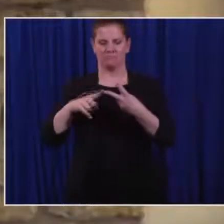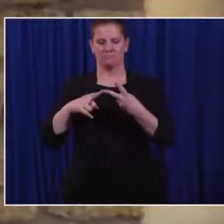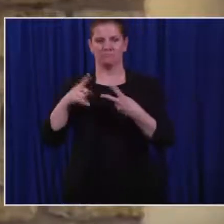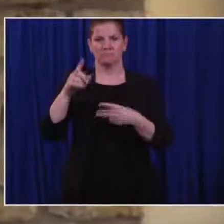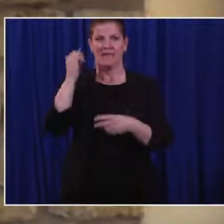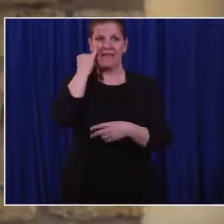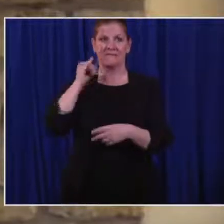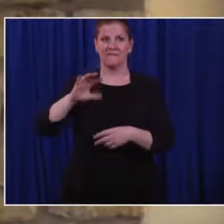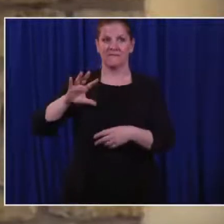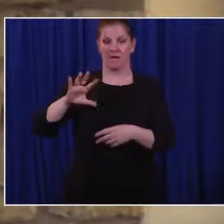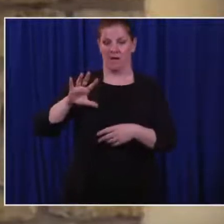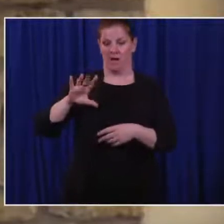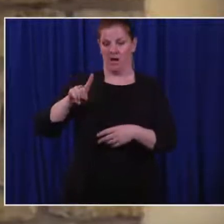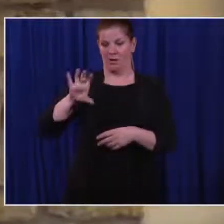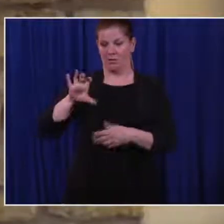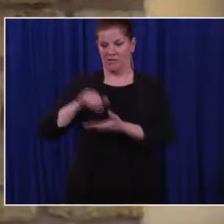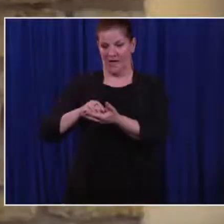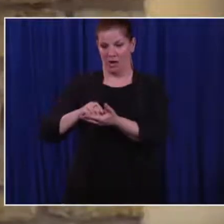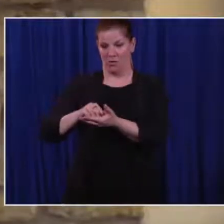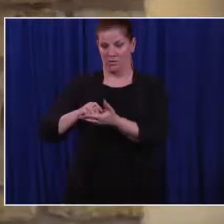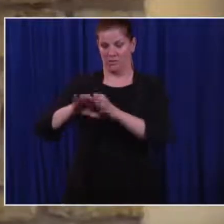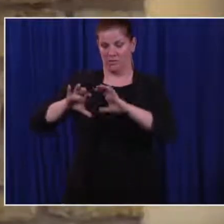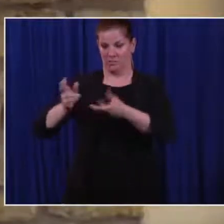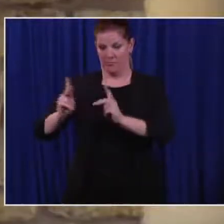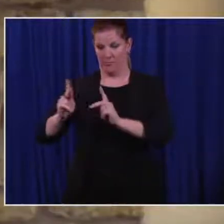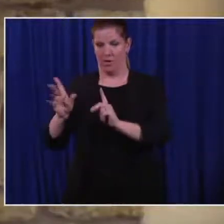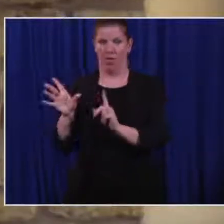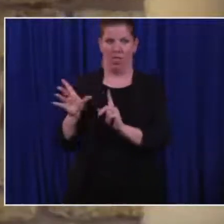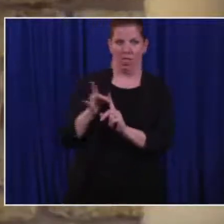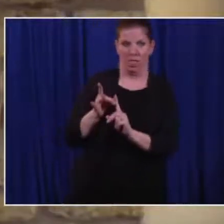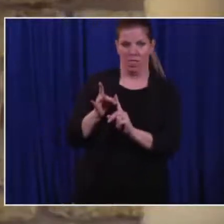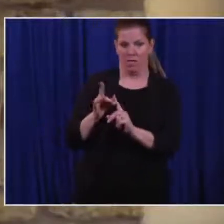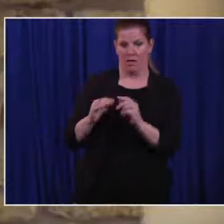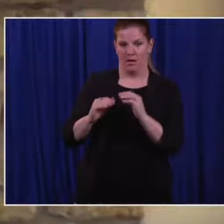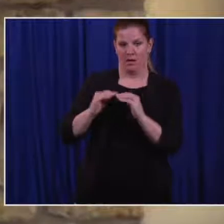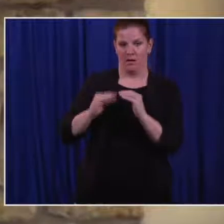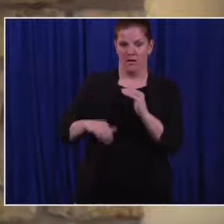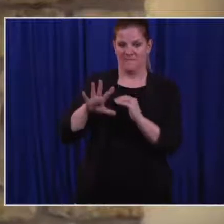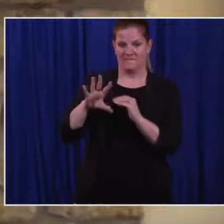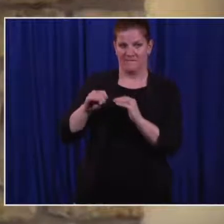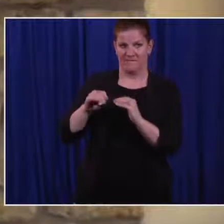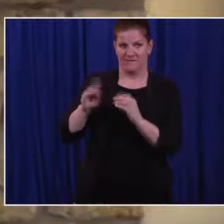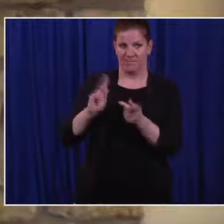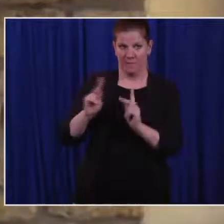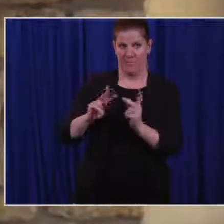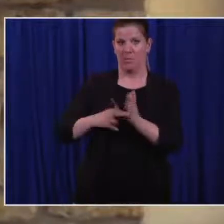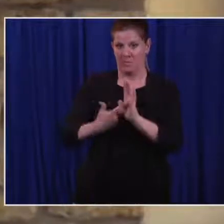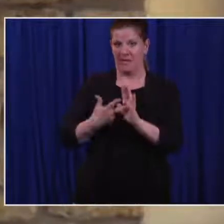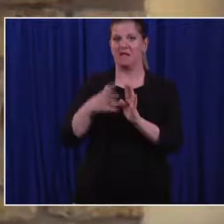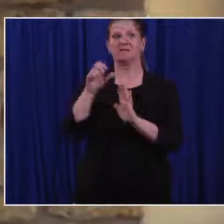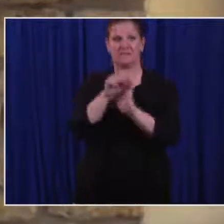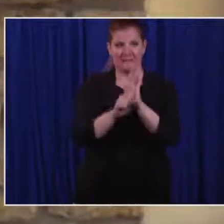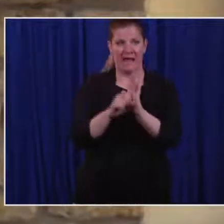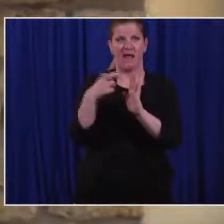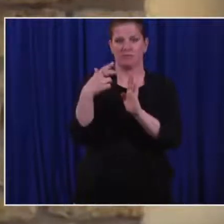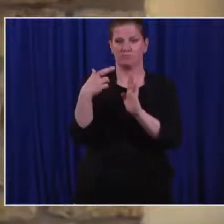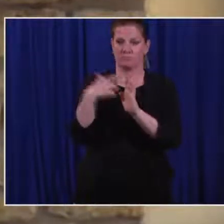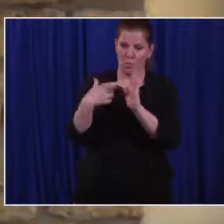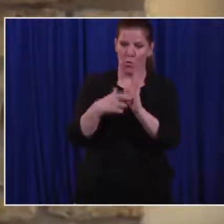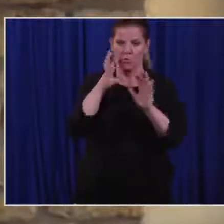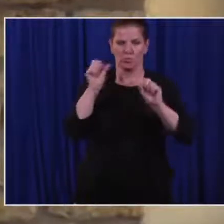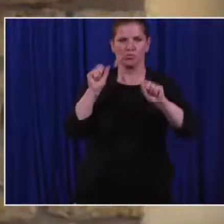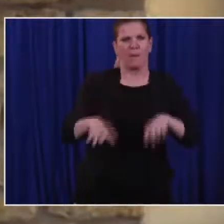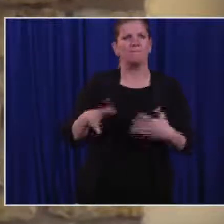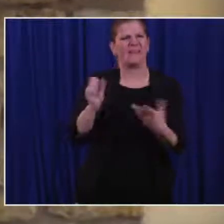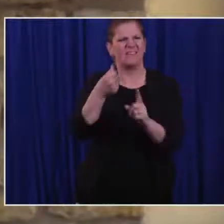posted on the website so people at home can watch as that changes over the next couple of weeks, and what your expectation is, you personally. Are we talking